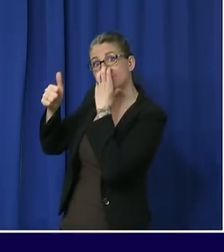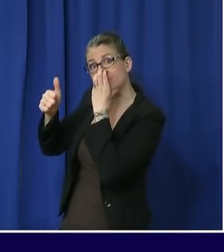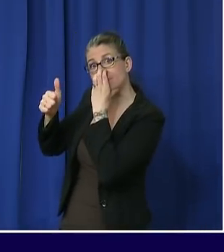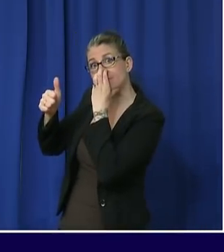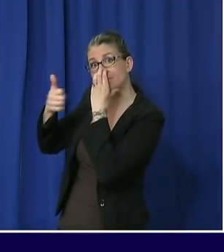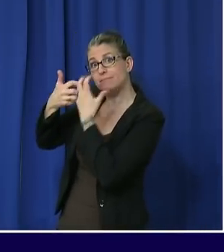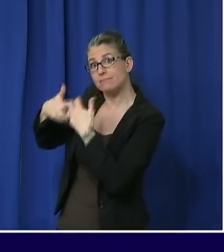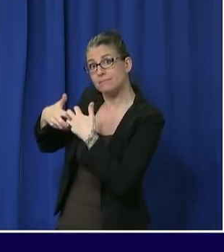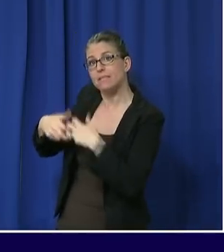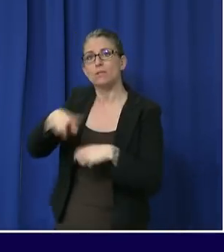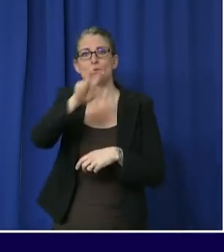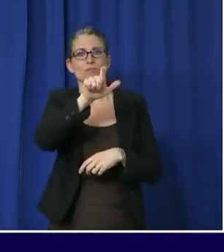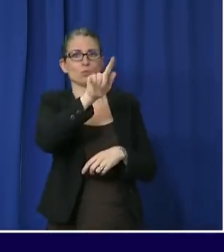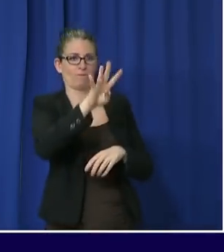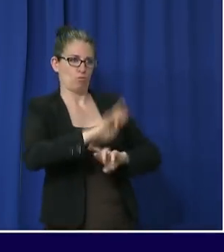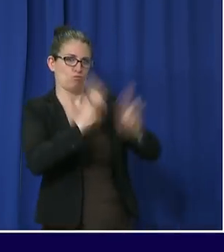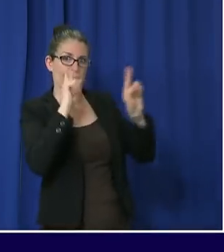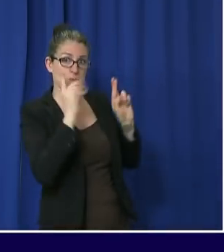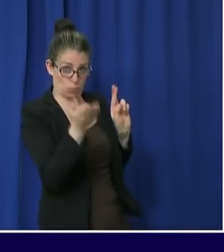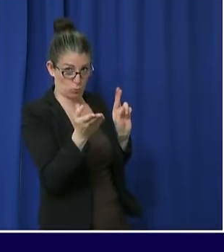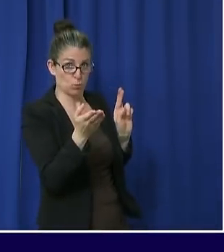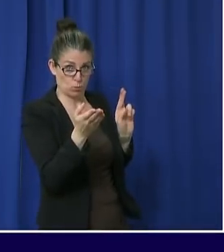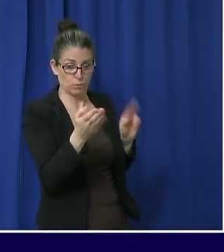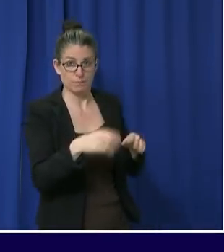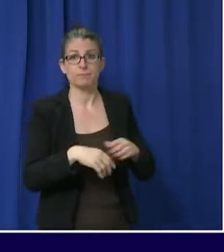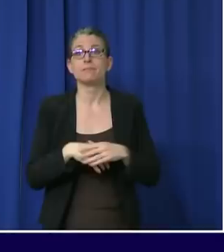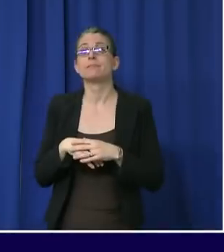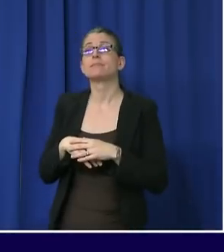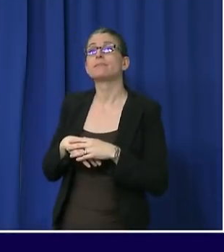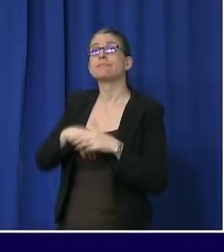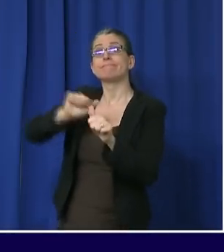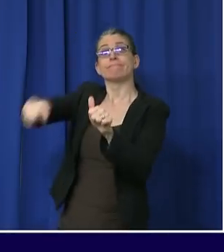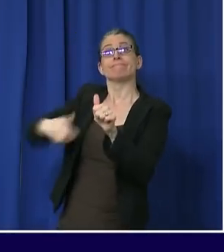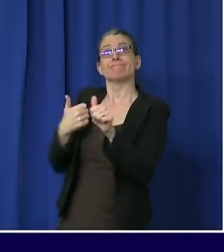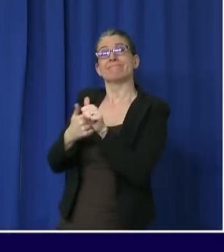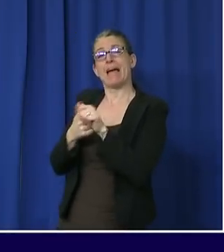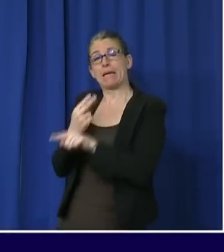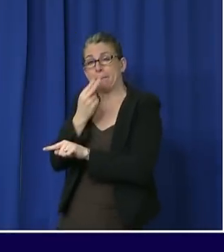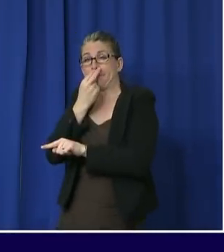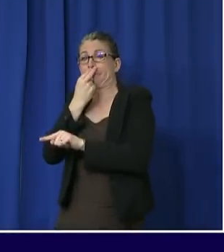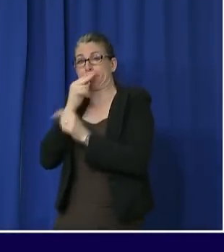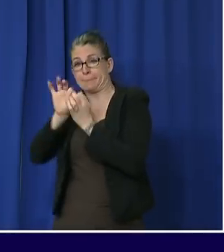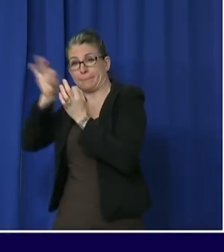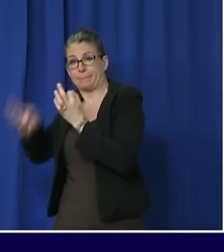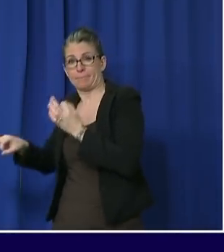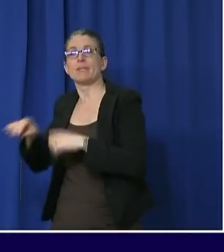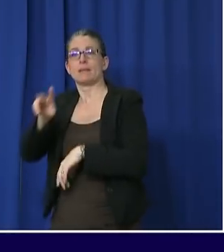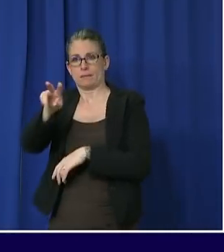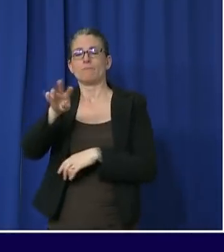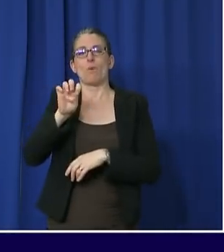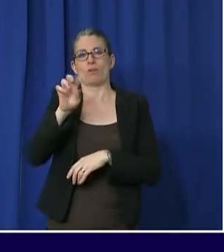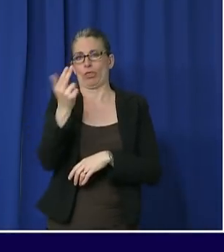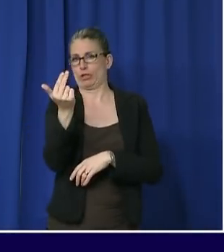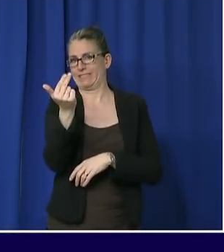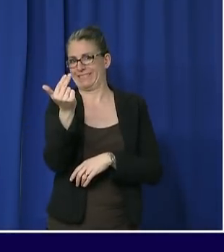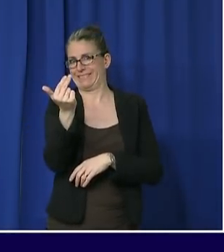224 of which are available, and there remain available 413 alternative